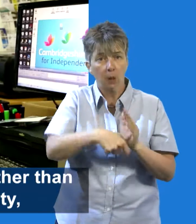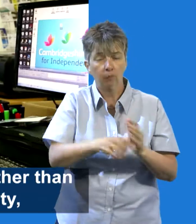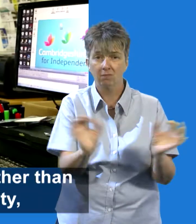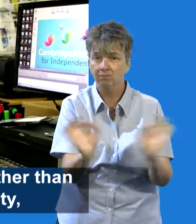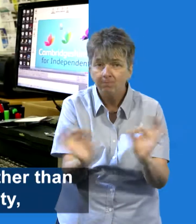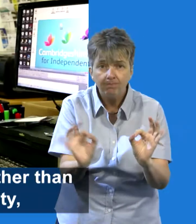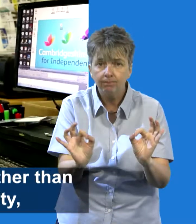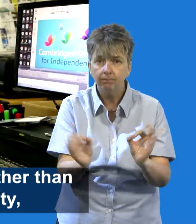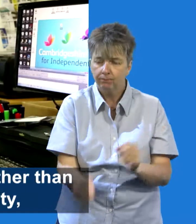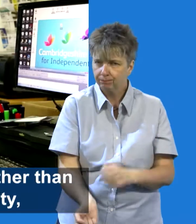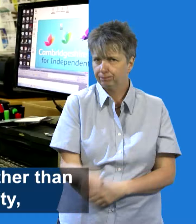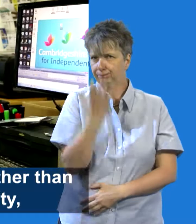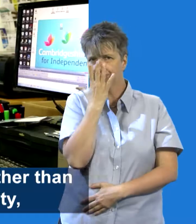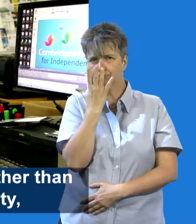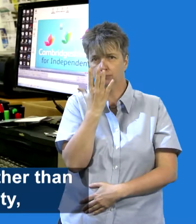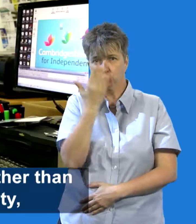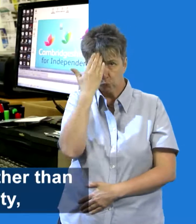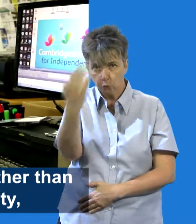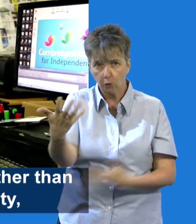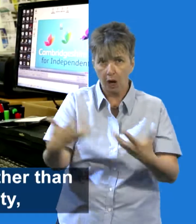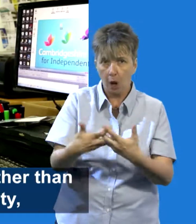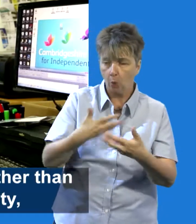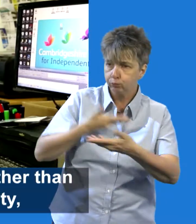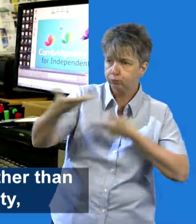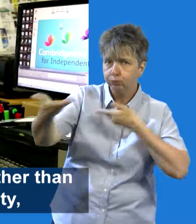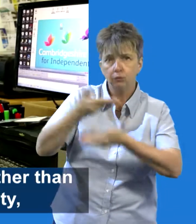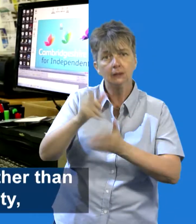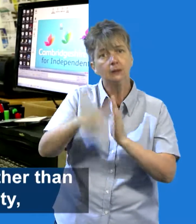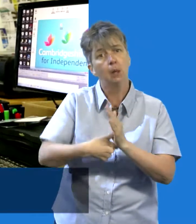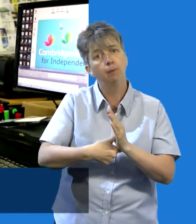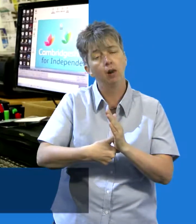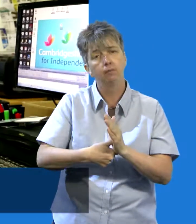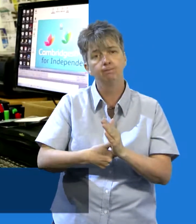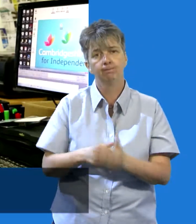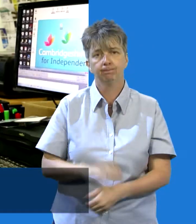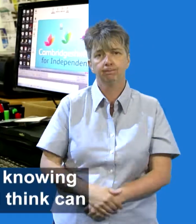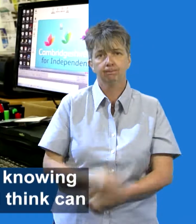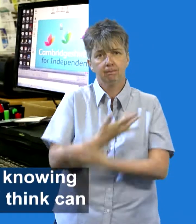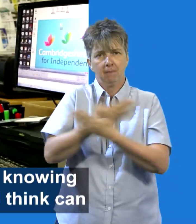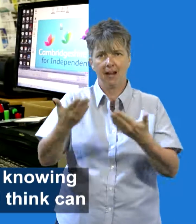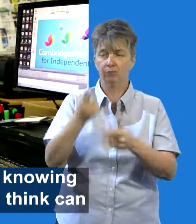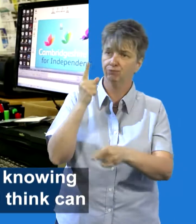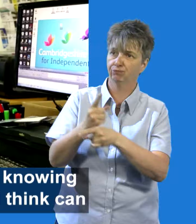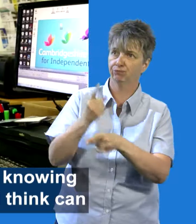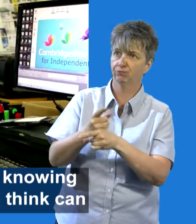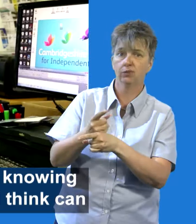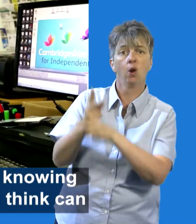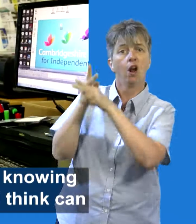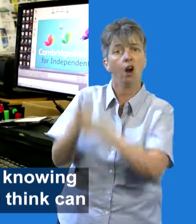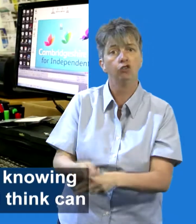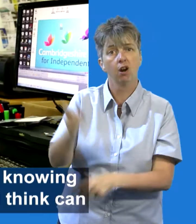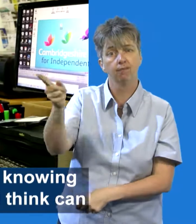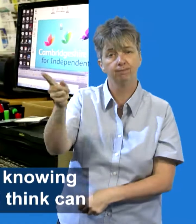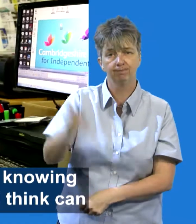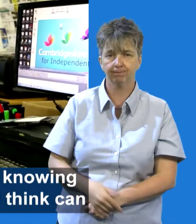of talking to the carer rather than the person with the disability. There's also a sense of not